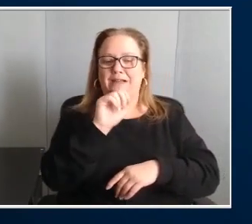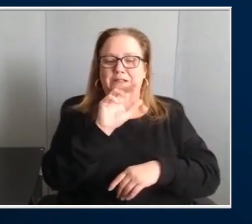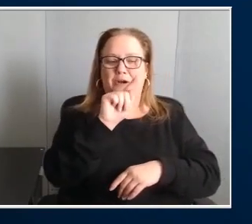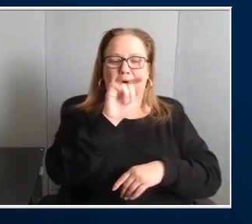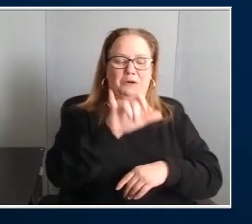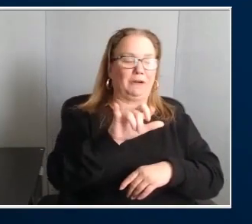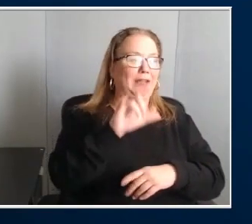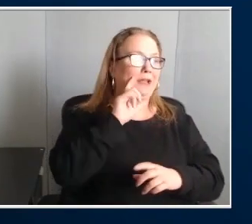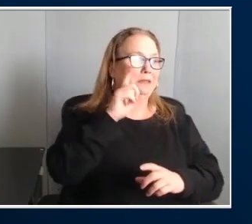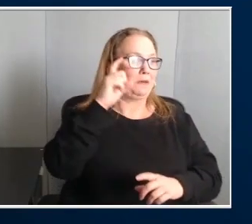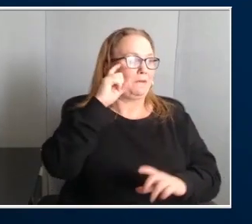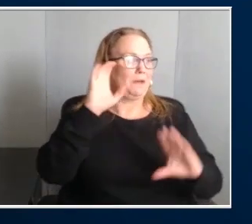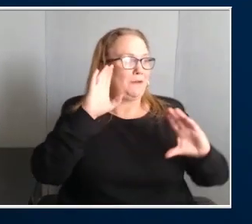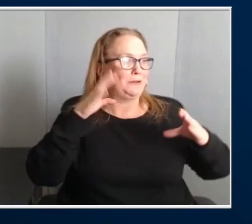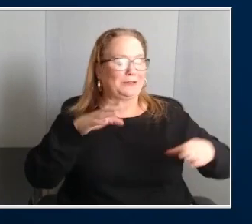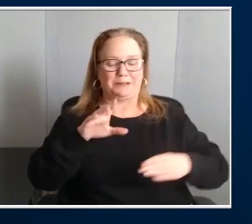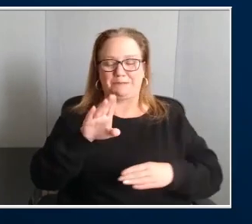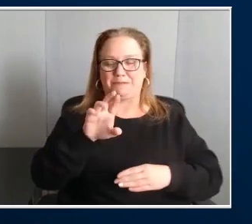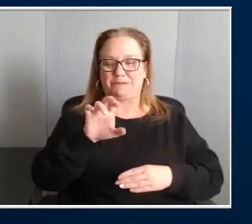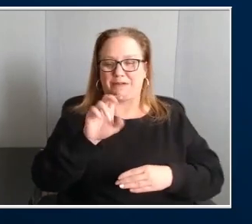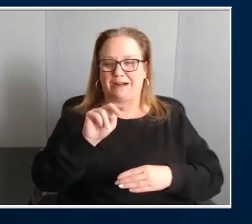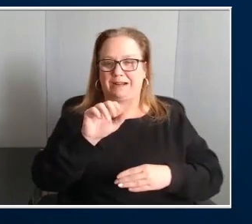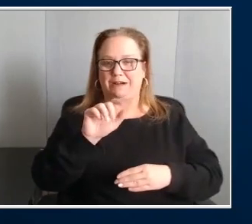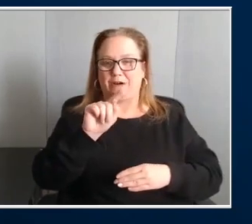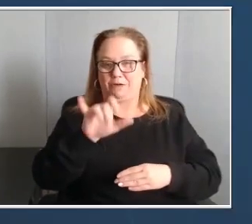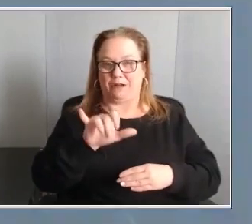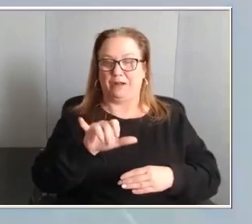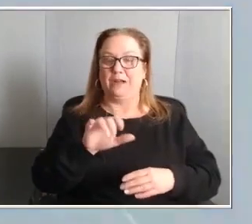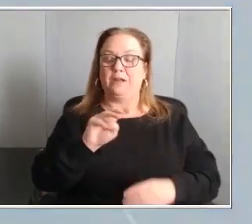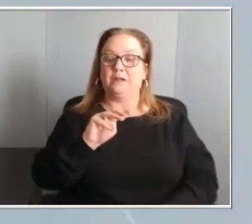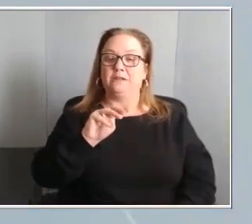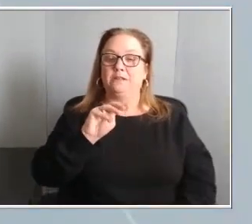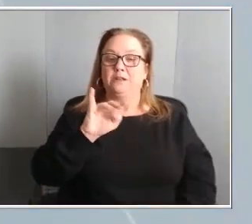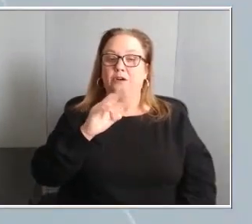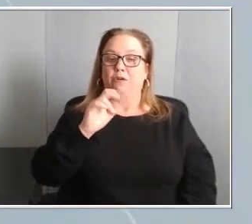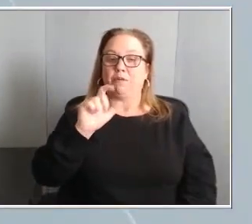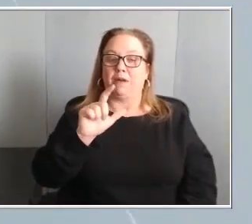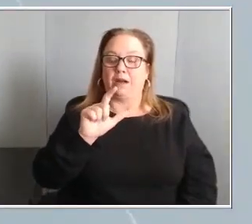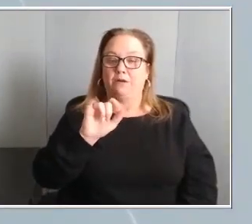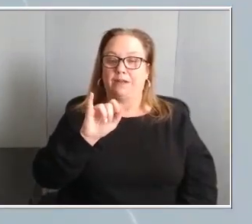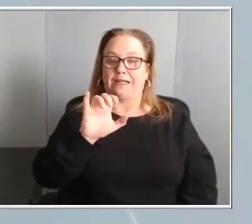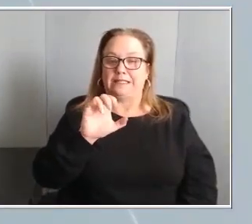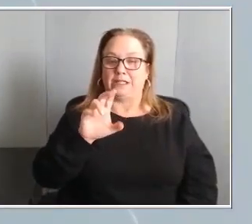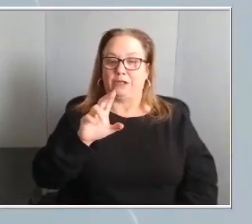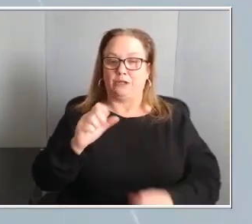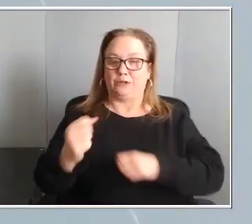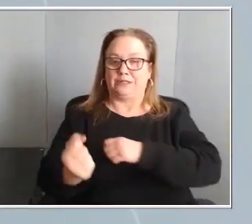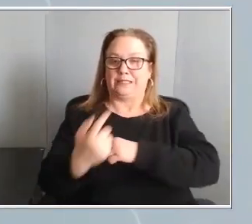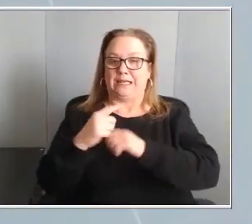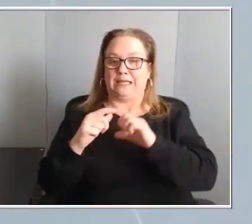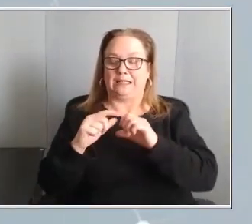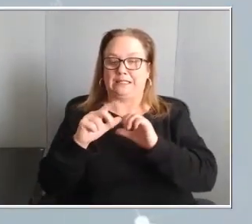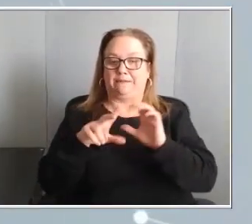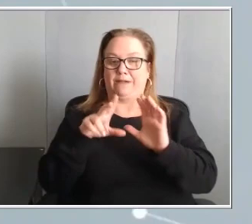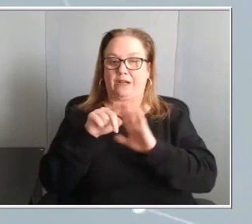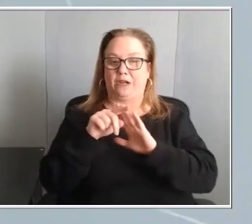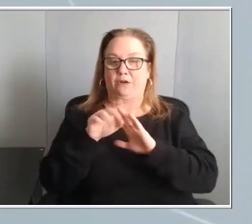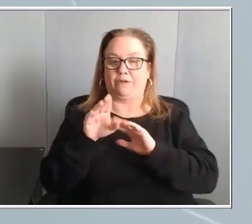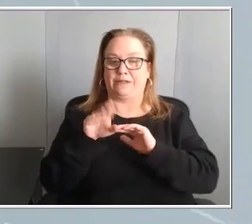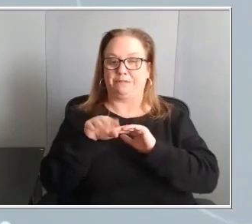we're worried about here. So Sherry, you were with Michael in the ICU, and you sent us the video of him moving his